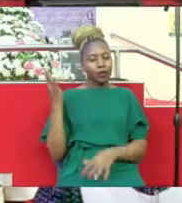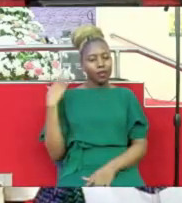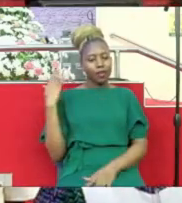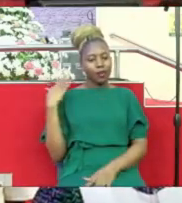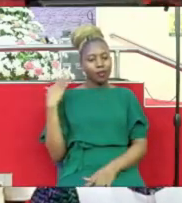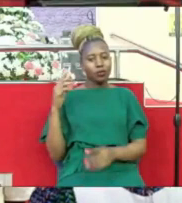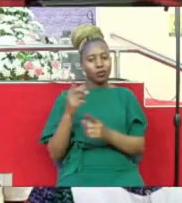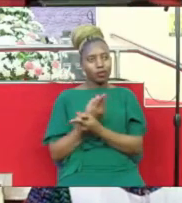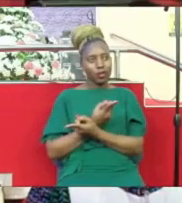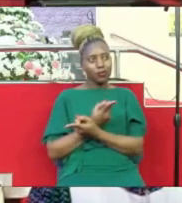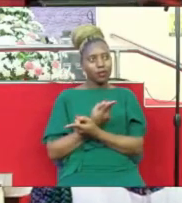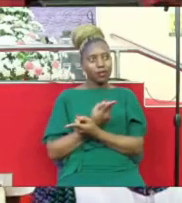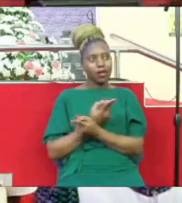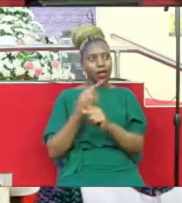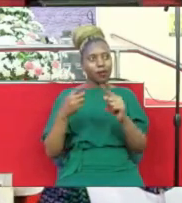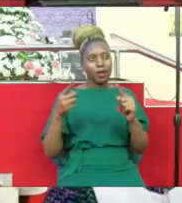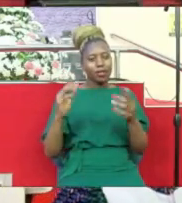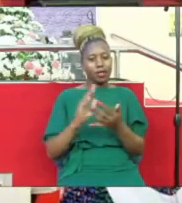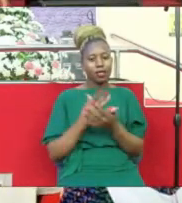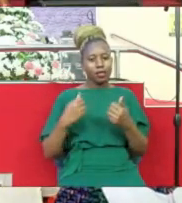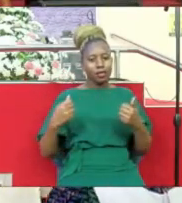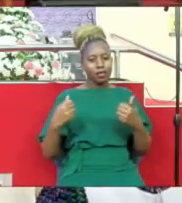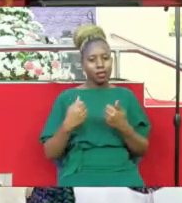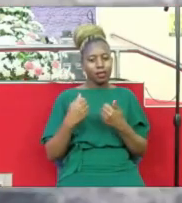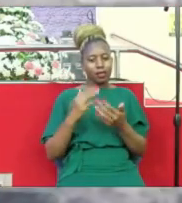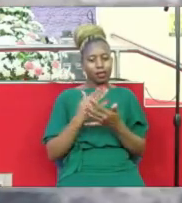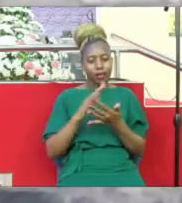But then something happened at his birth.